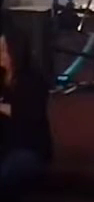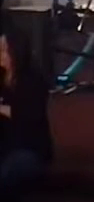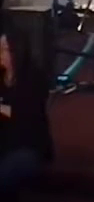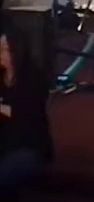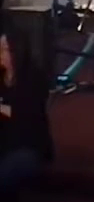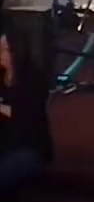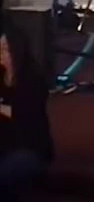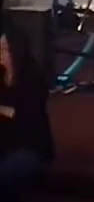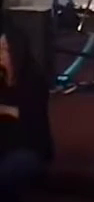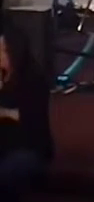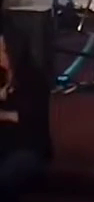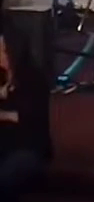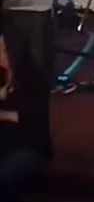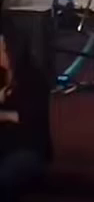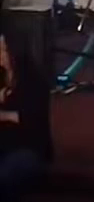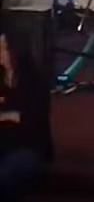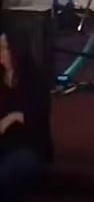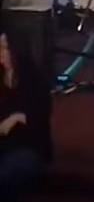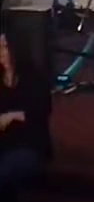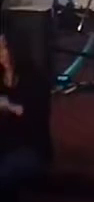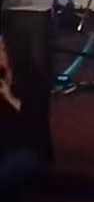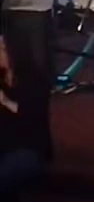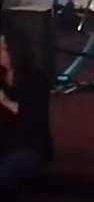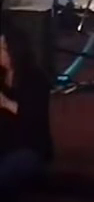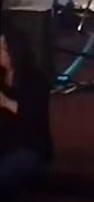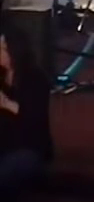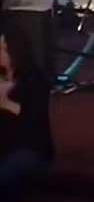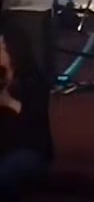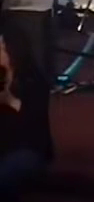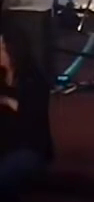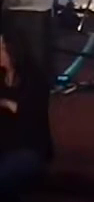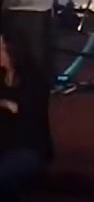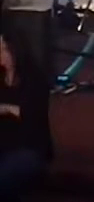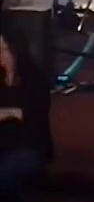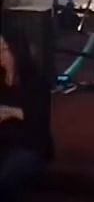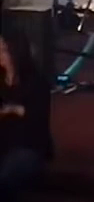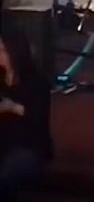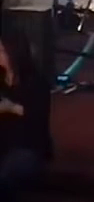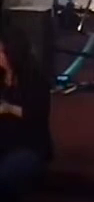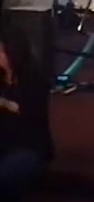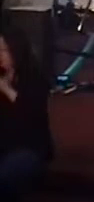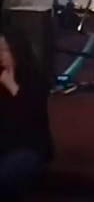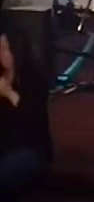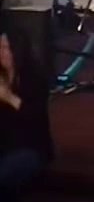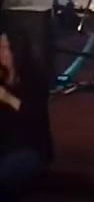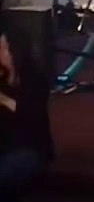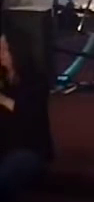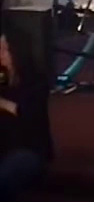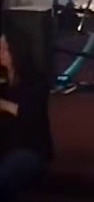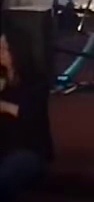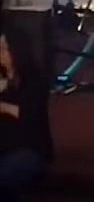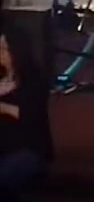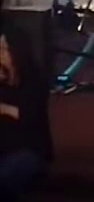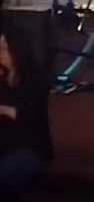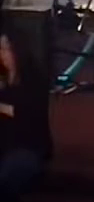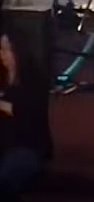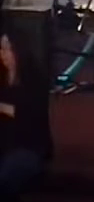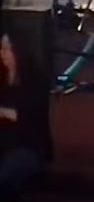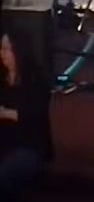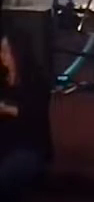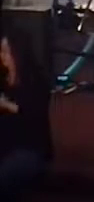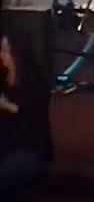until I die. And although I mess up, I am going to keep my promise because that defines who I